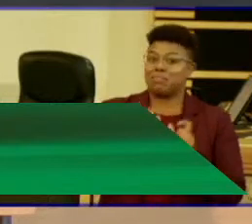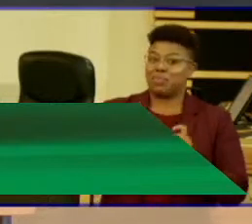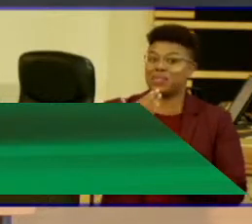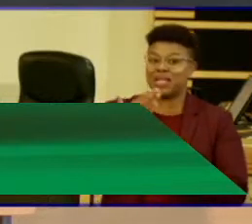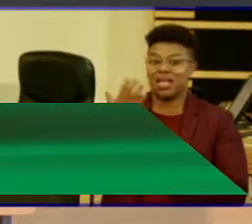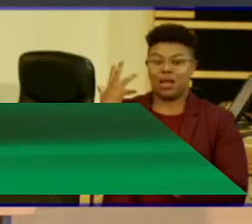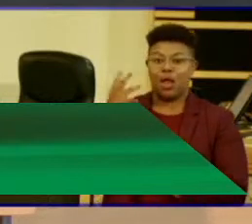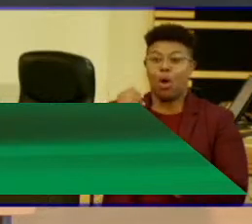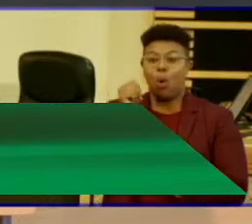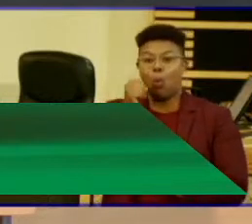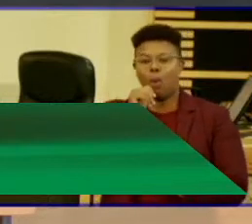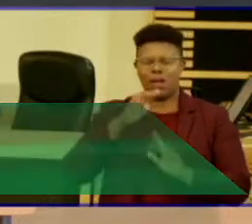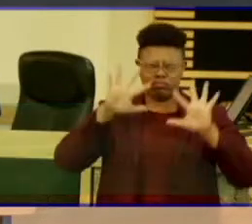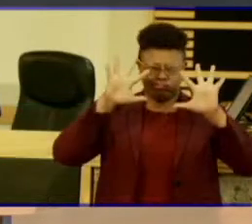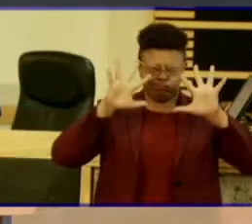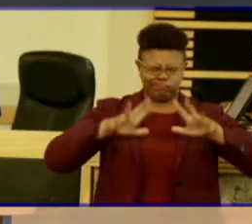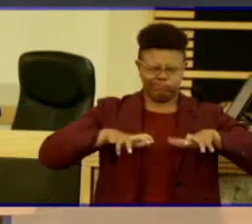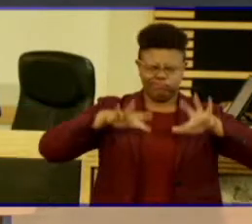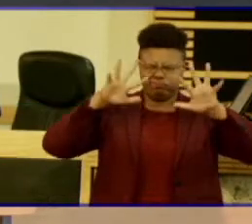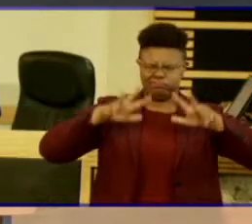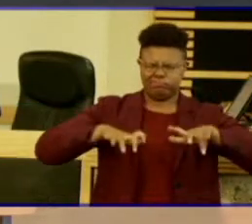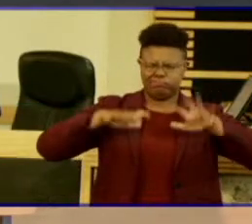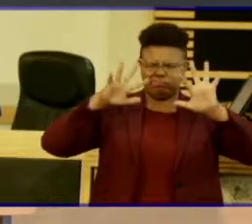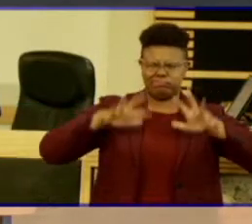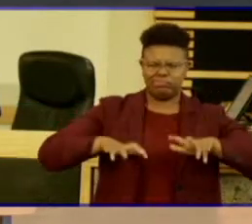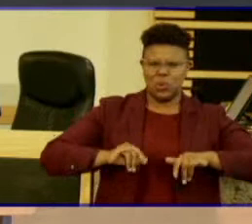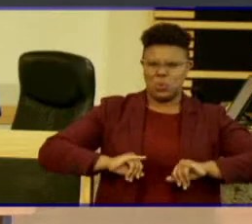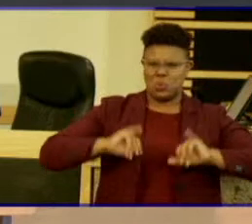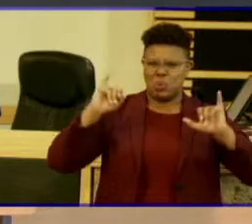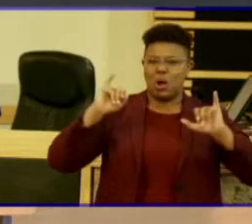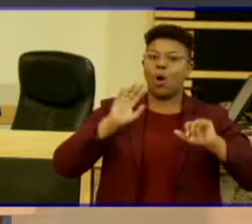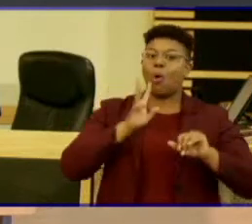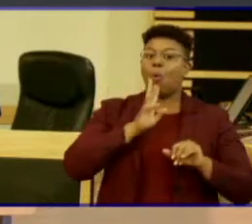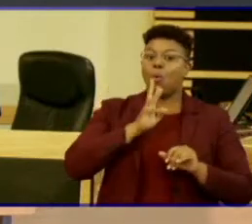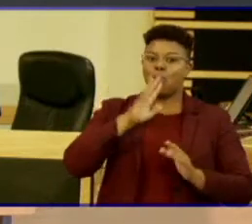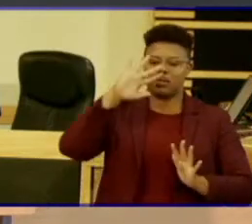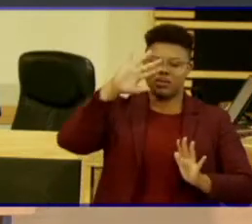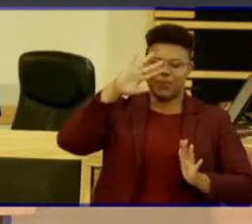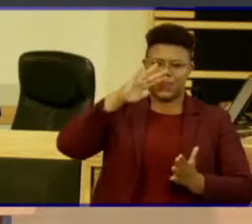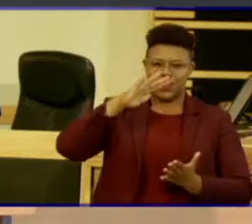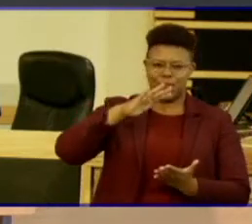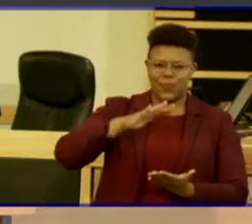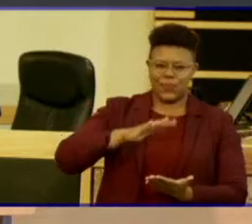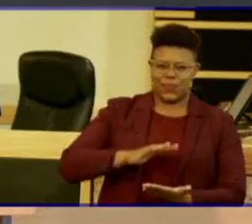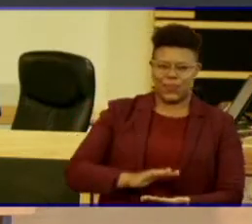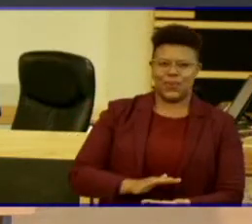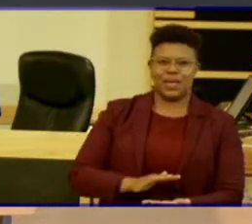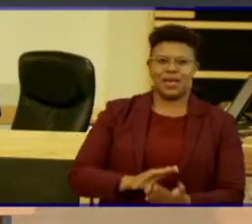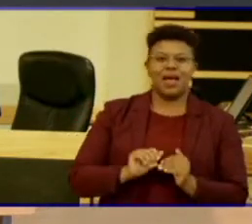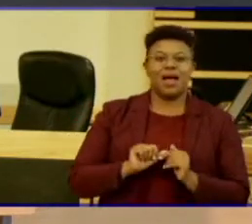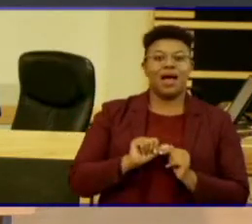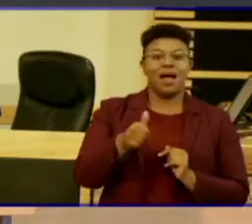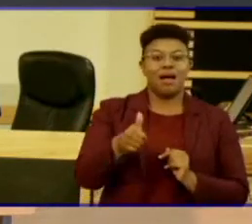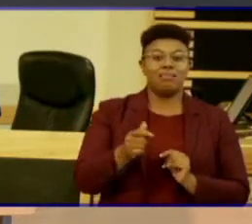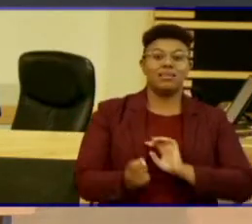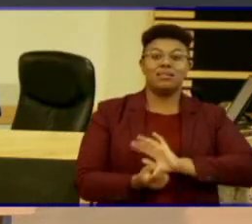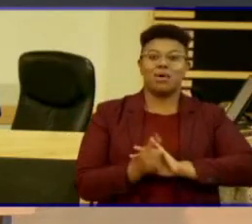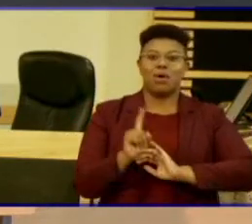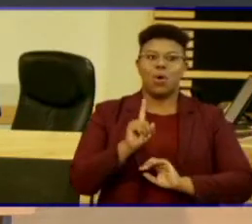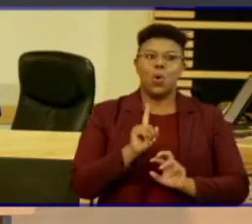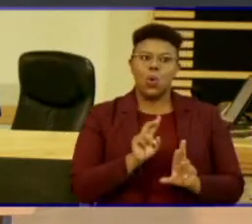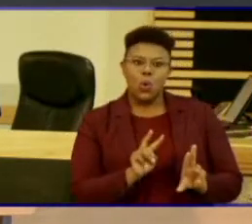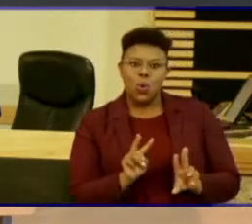Ching Chan, Semvula, Ayawu Tamans, M. Vakoko, Miliselege,